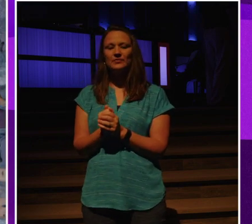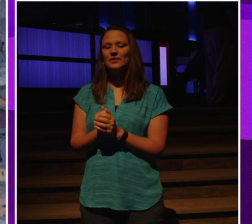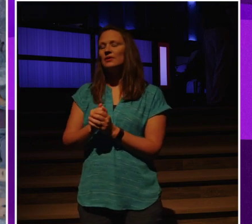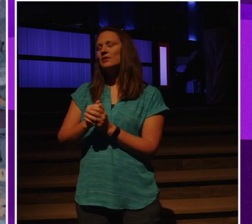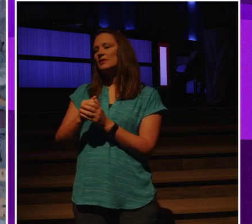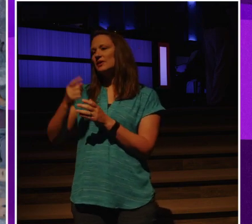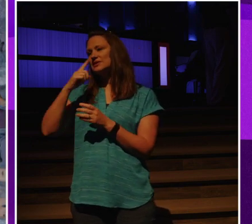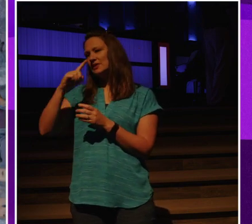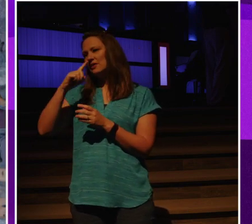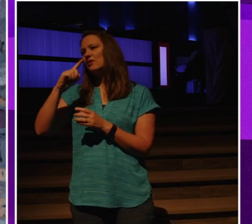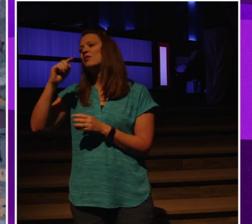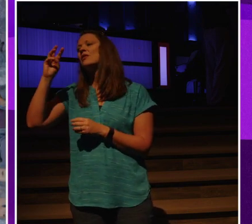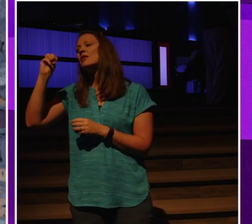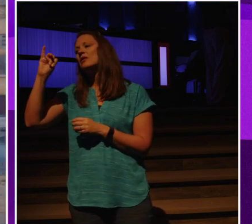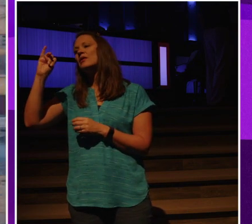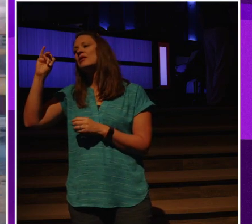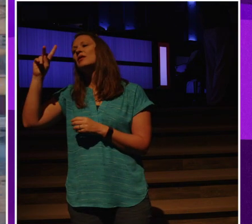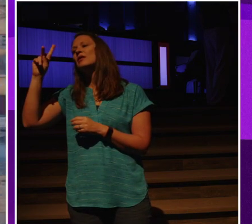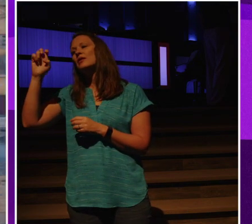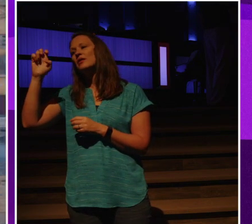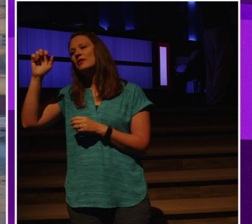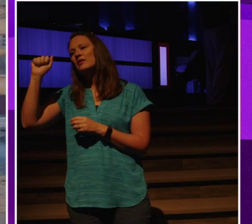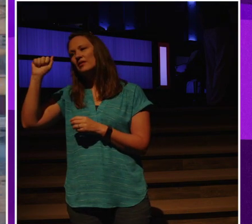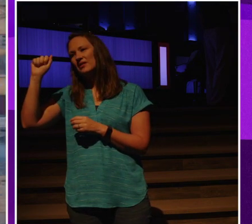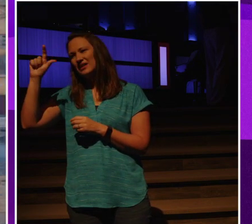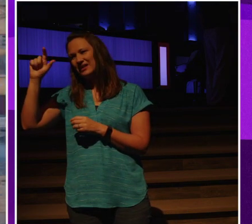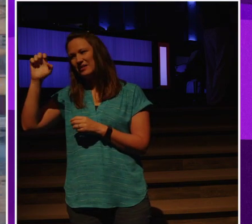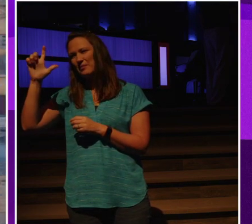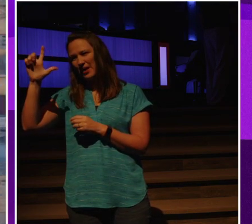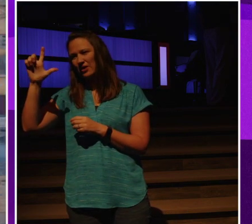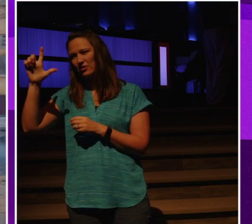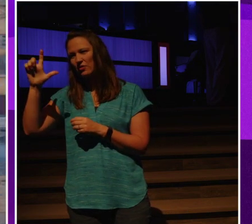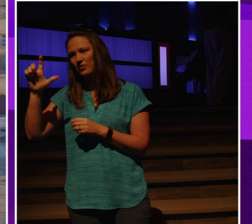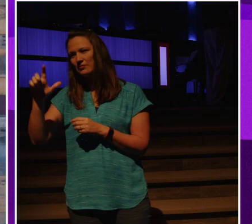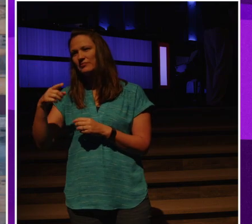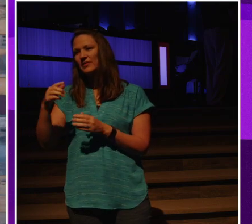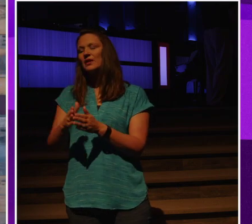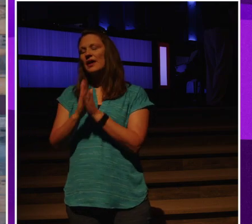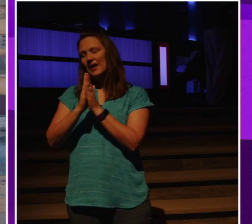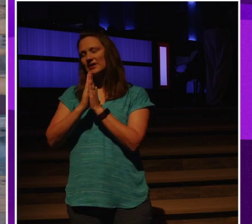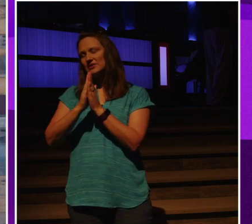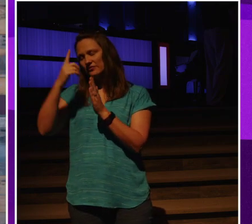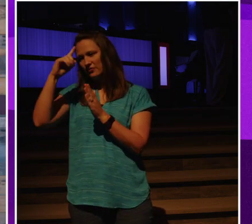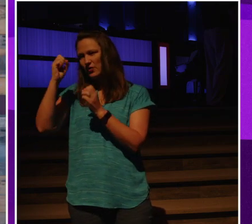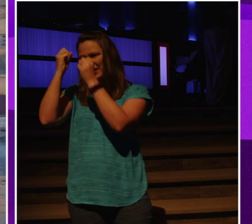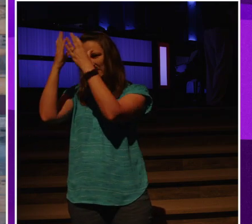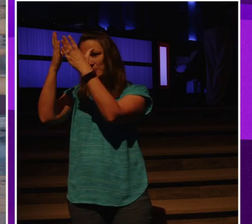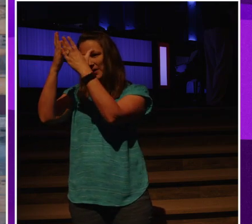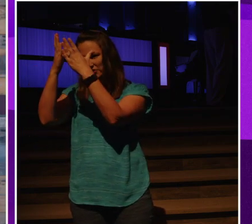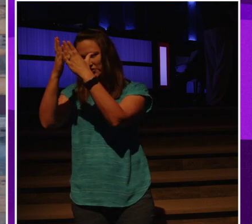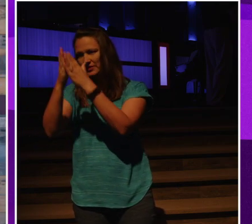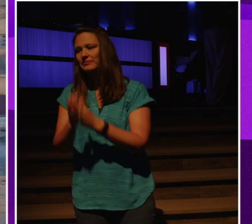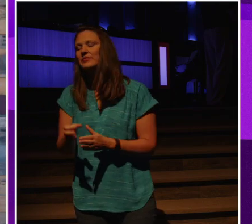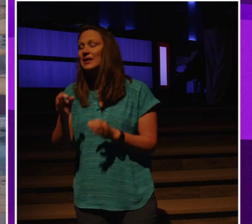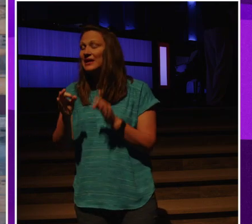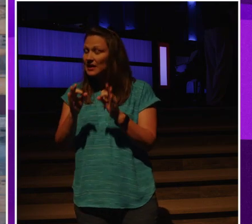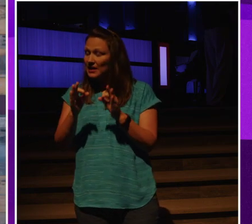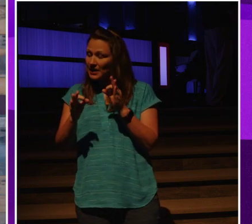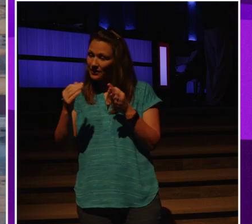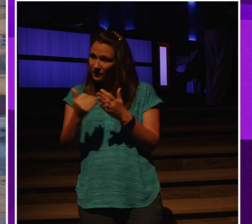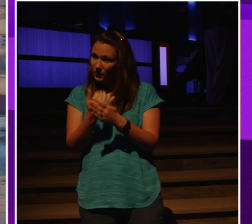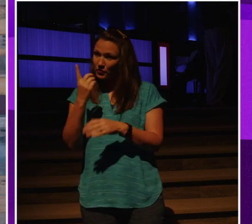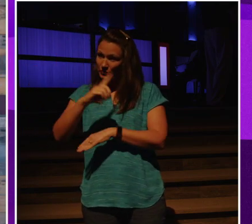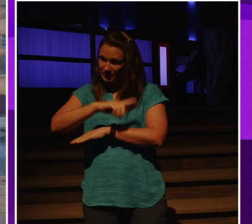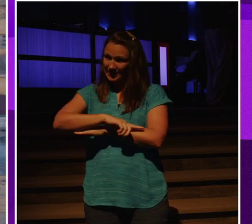Brother Michael for more information. If you're new to Central, we want to encourage you to fill out a Connect card that's located in the seat back in front of